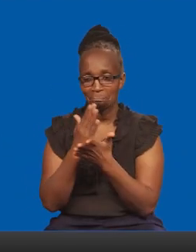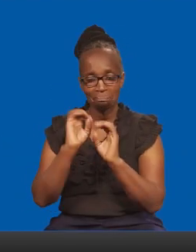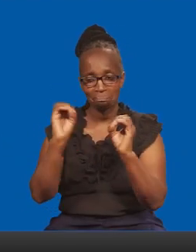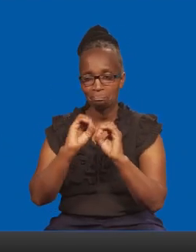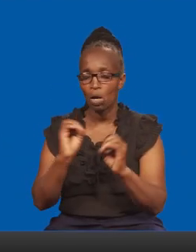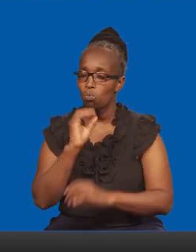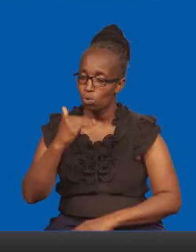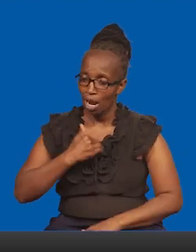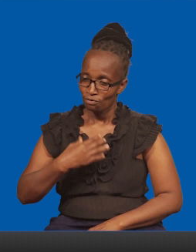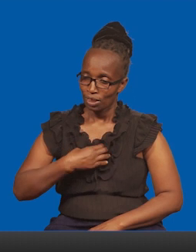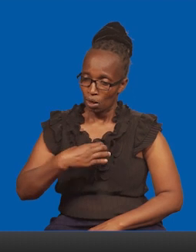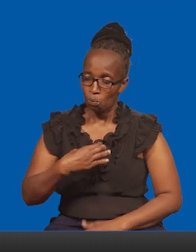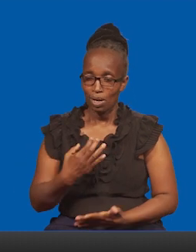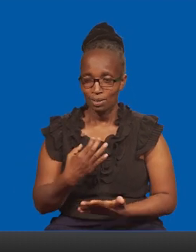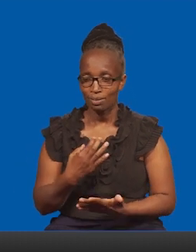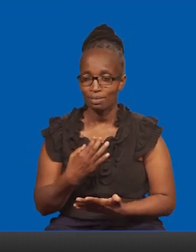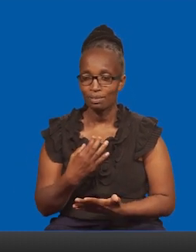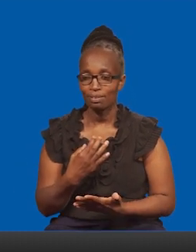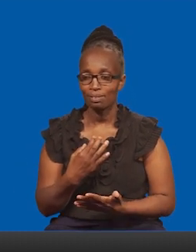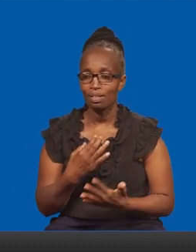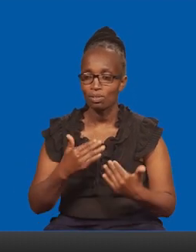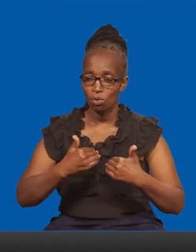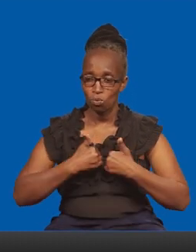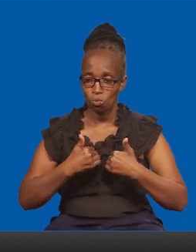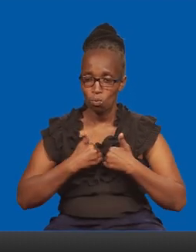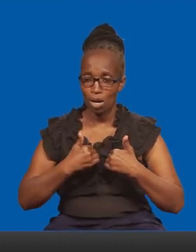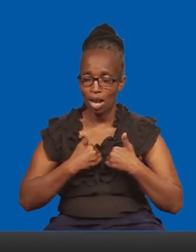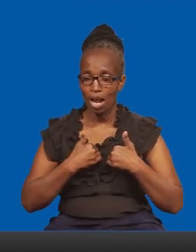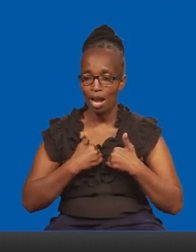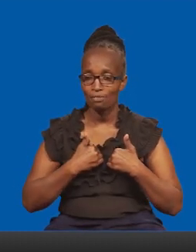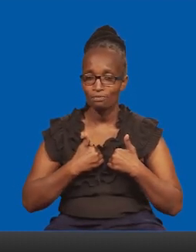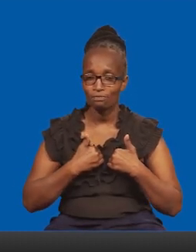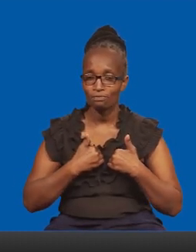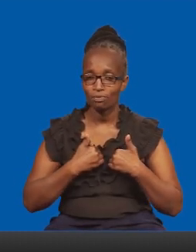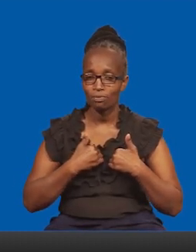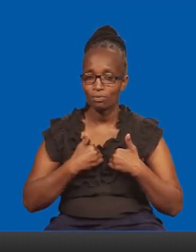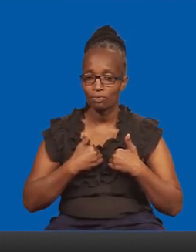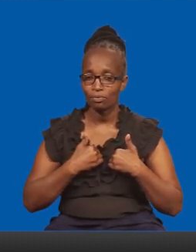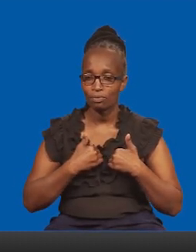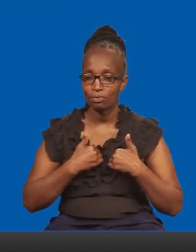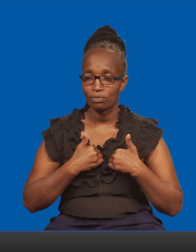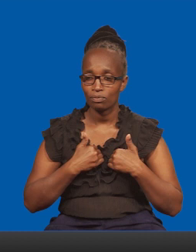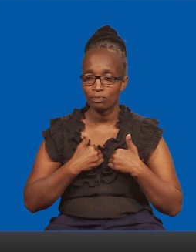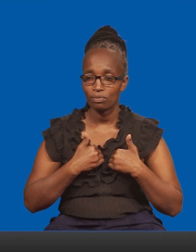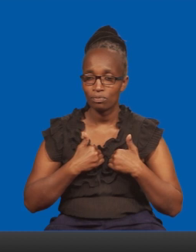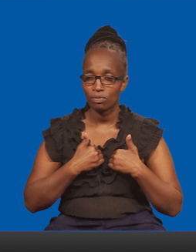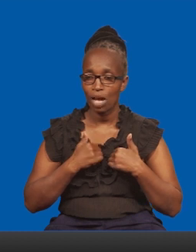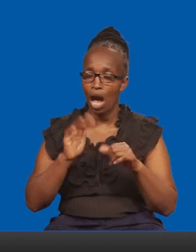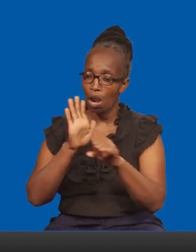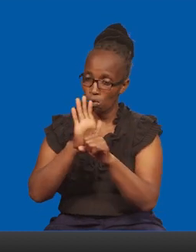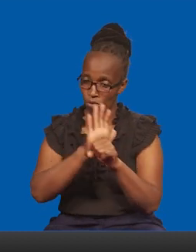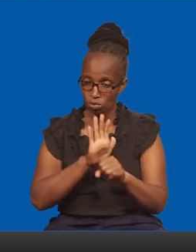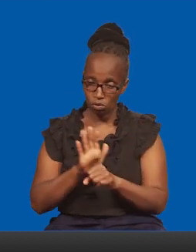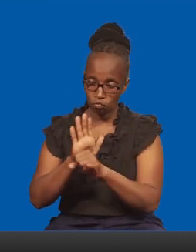not. We have assets. I have enlisted our assets. We have huge,